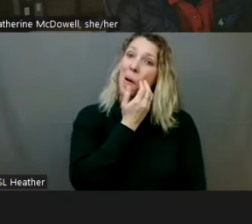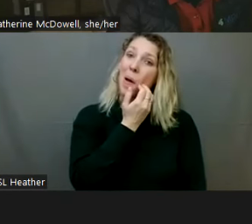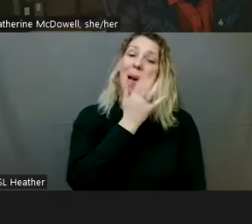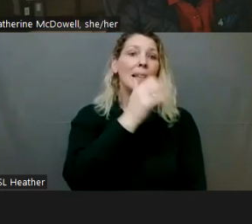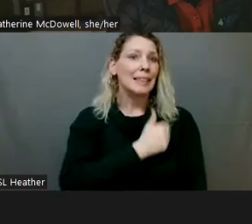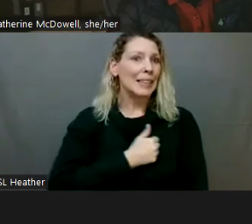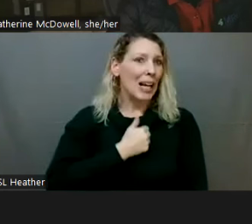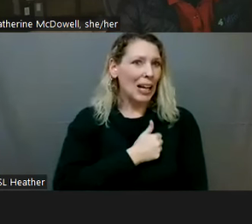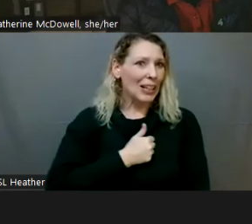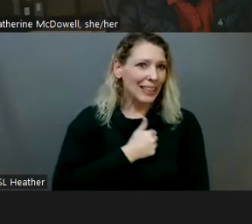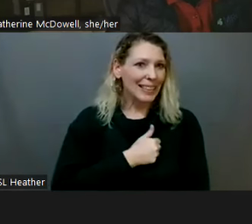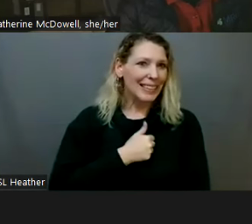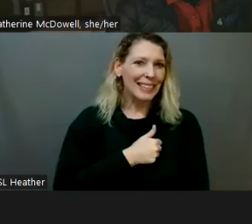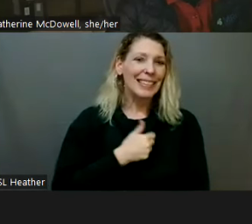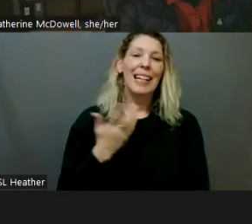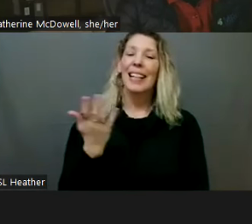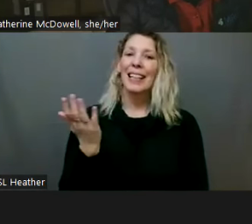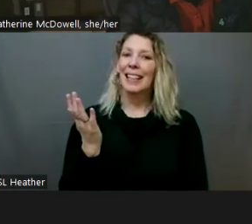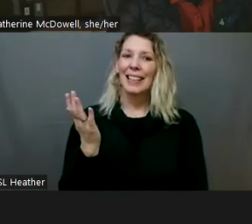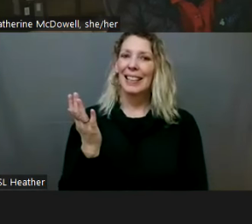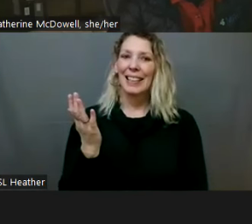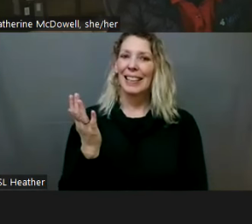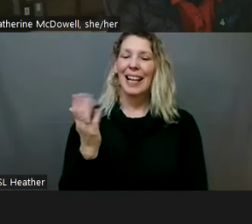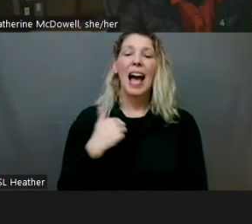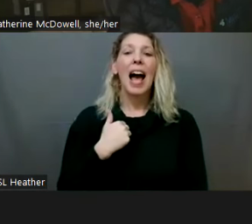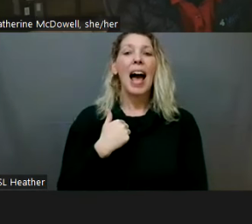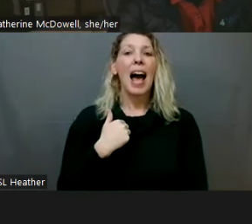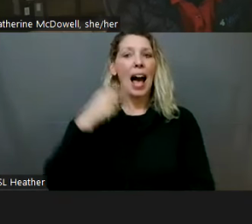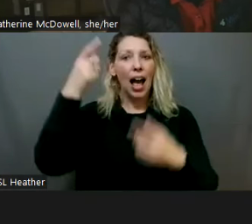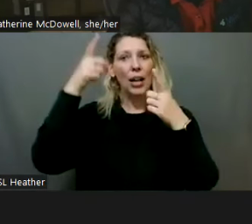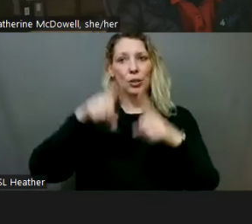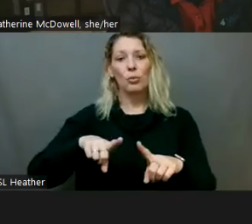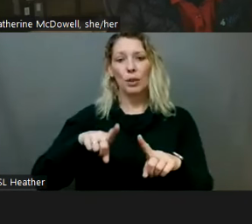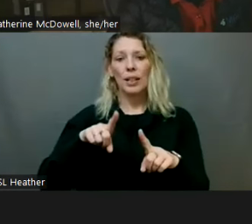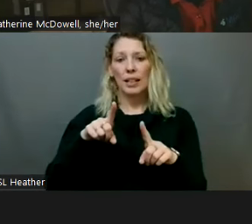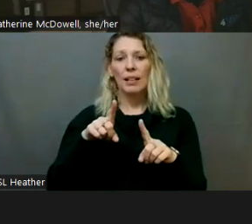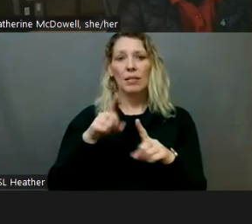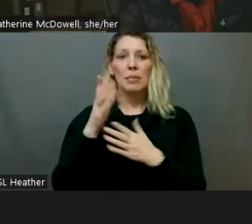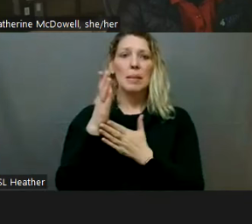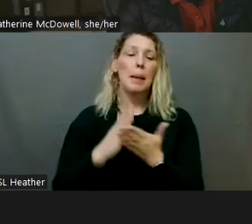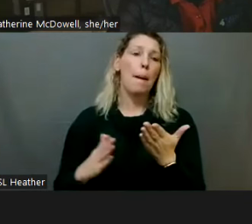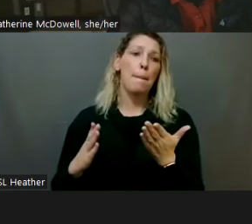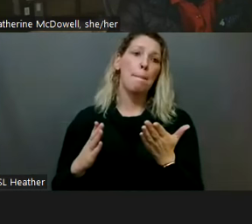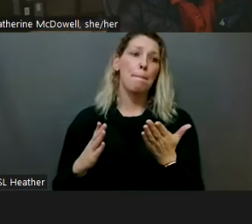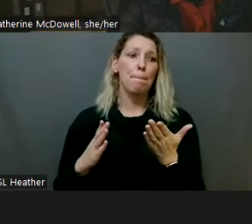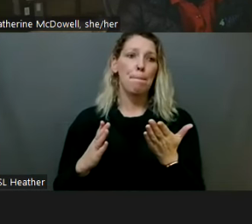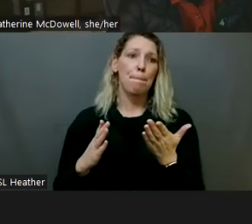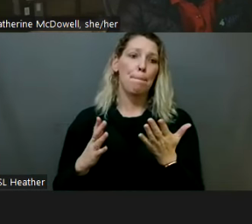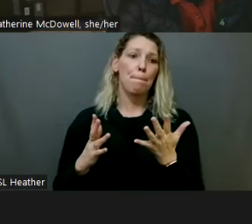Sorry. There you go. Weigh in and say I do agree that there's some